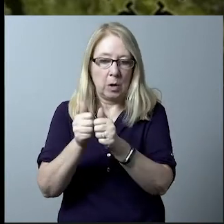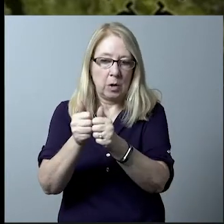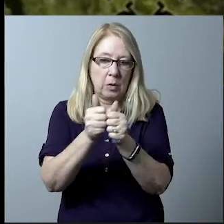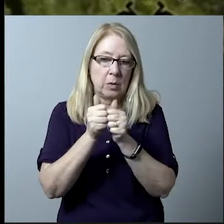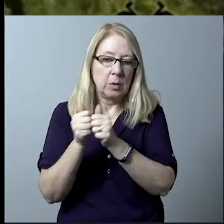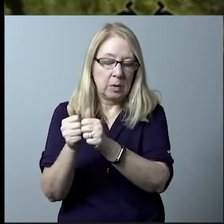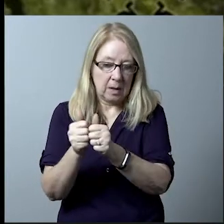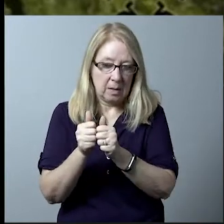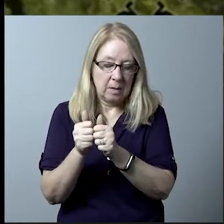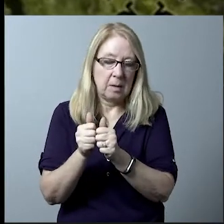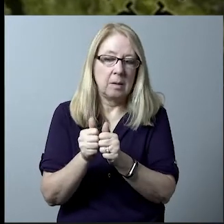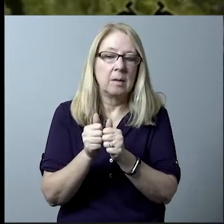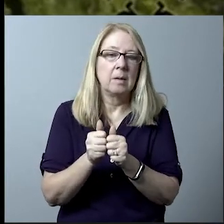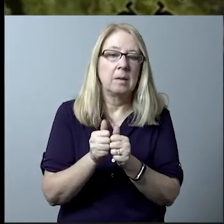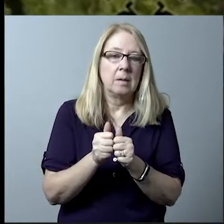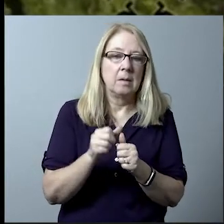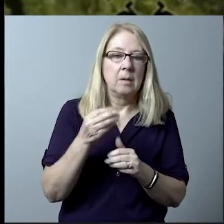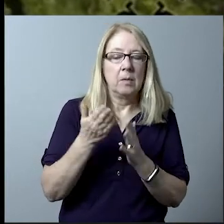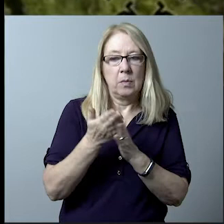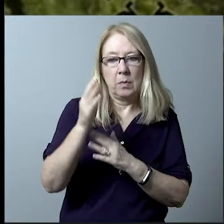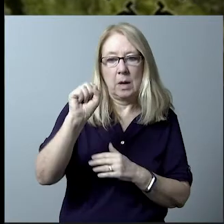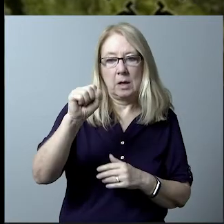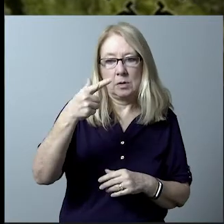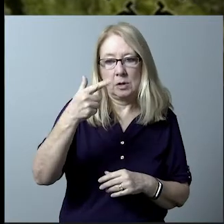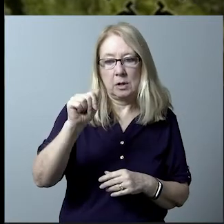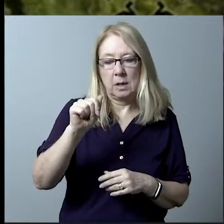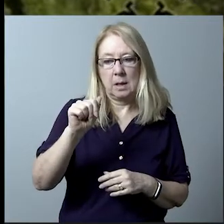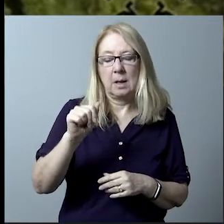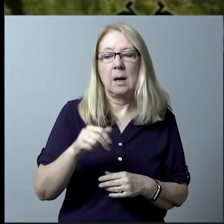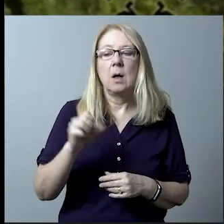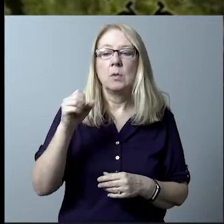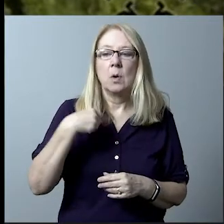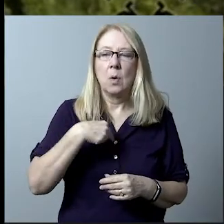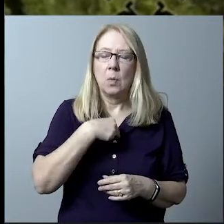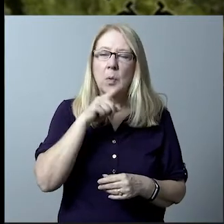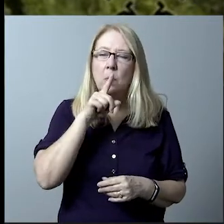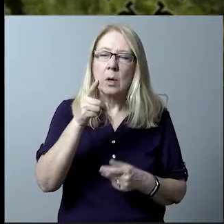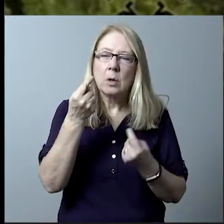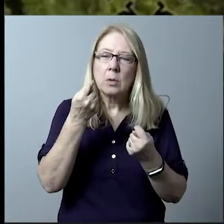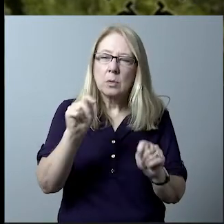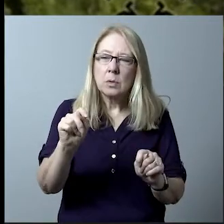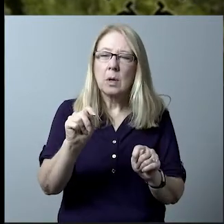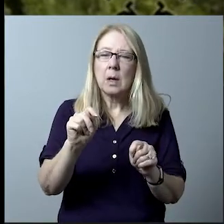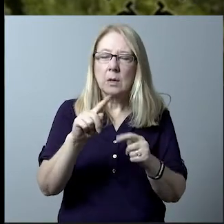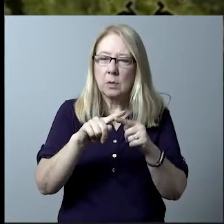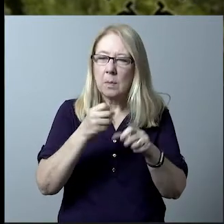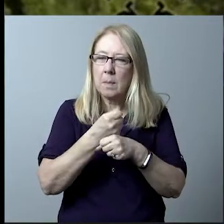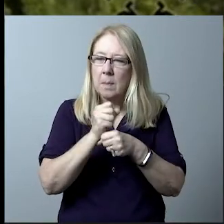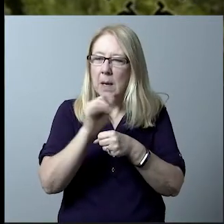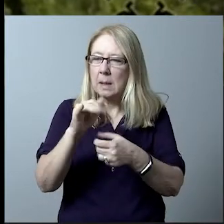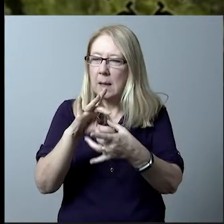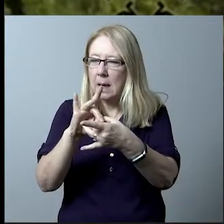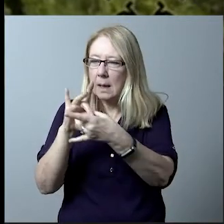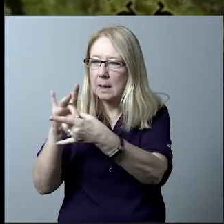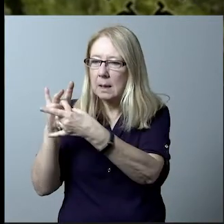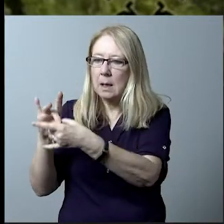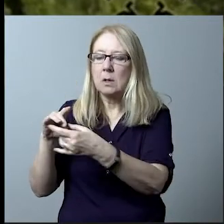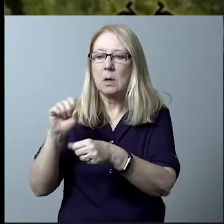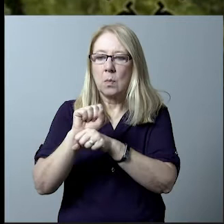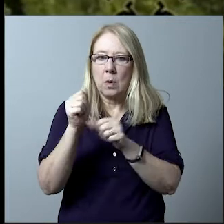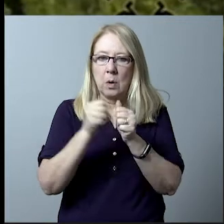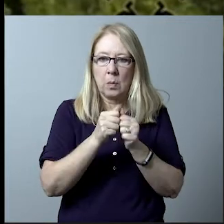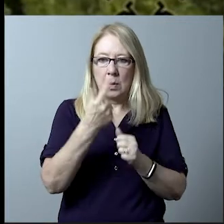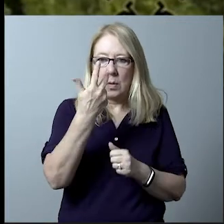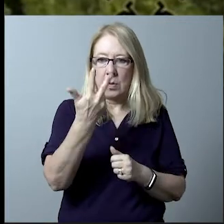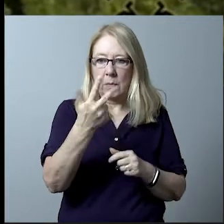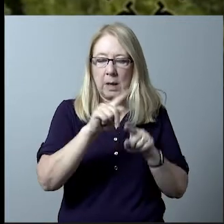work together as the governance groups in order to solve a lot of those problems. And so we're really trying to just form those connections